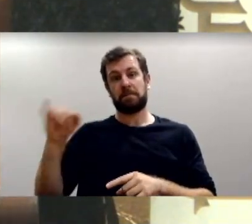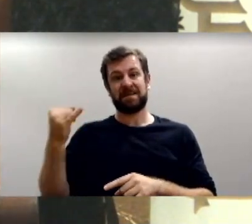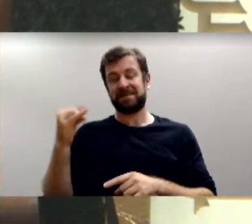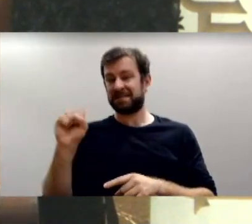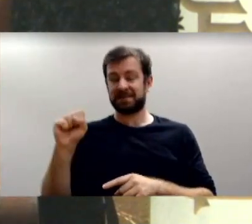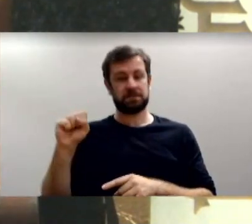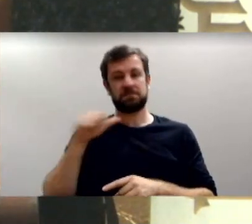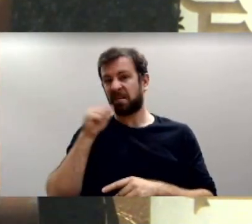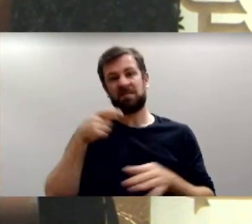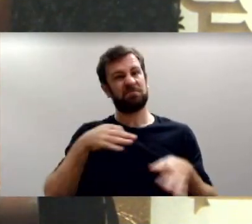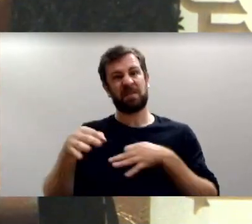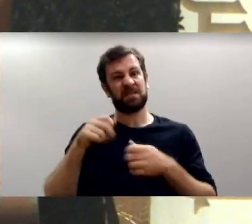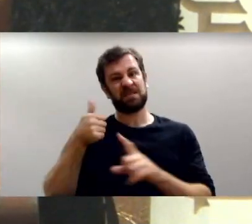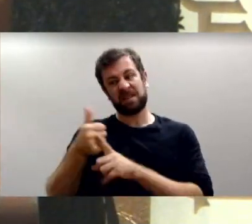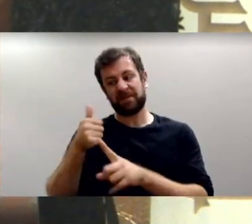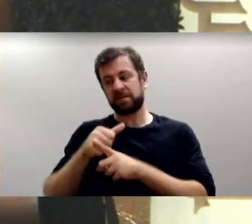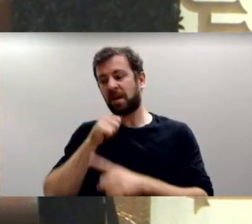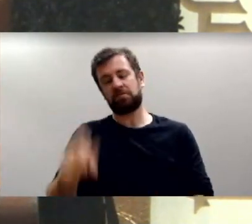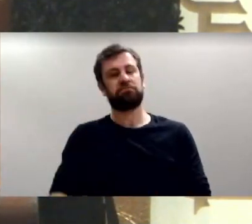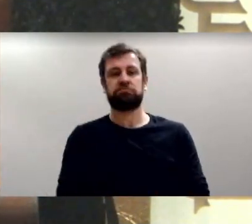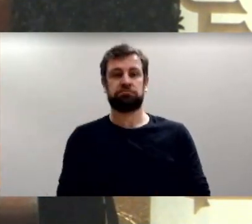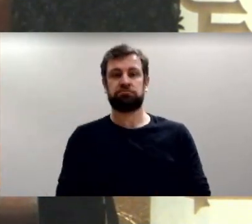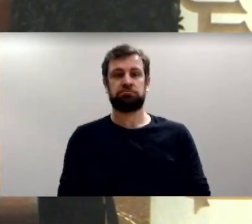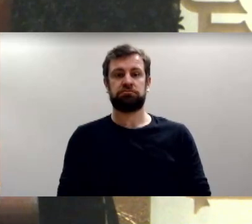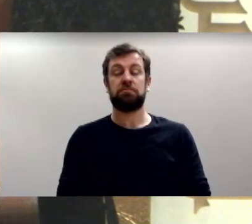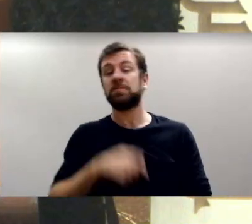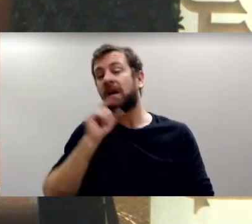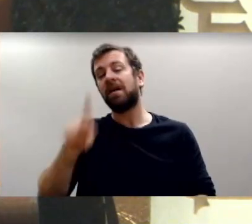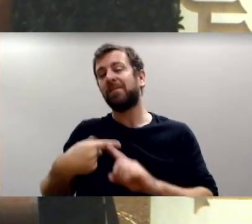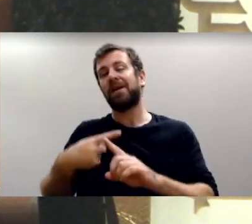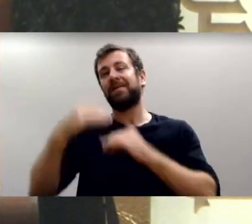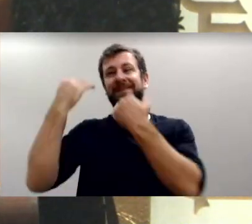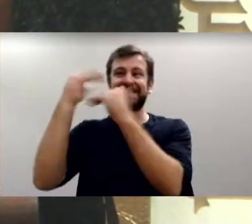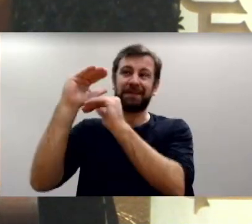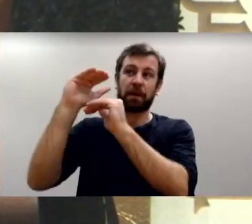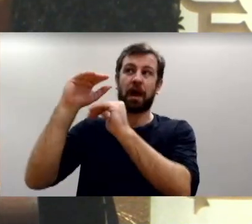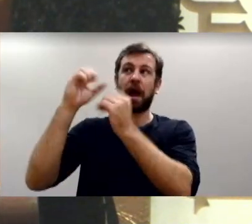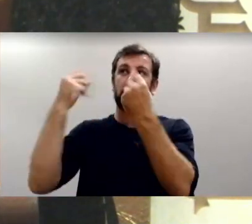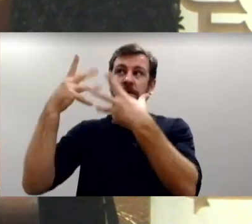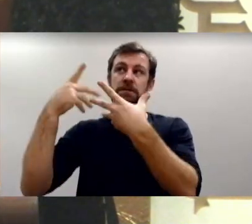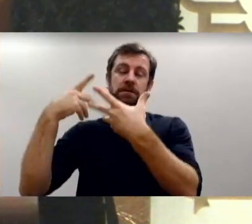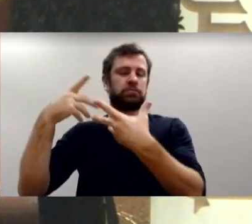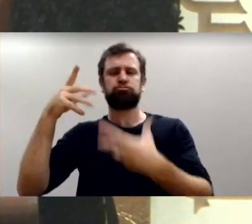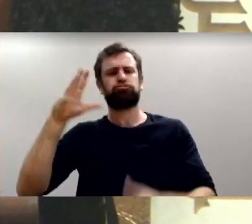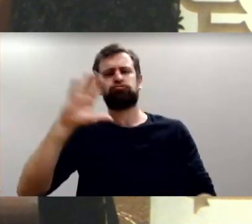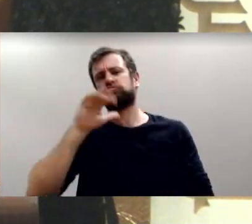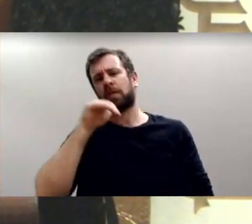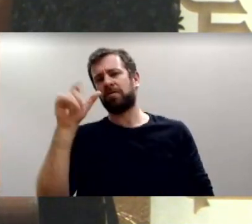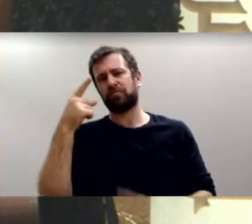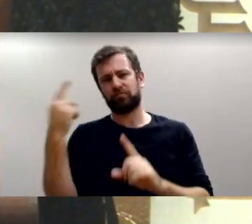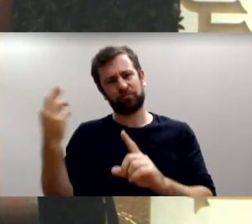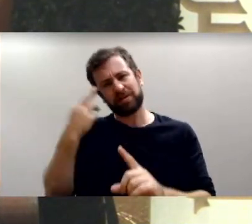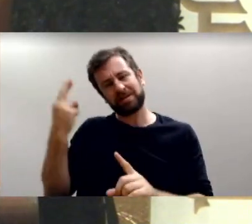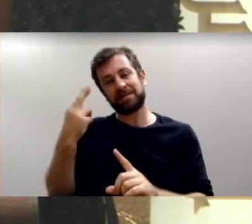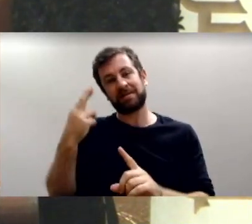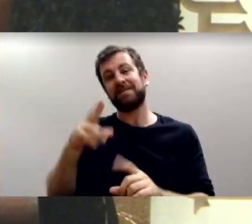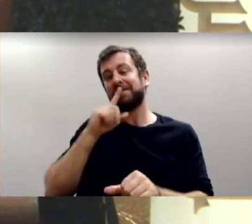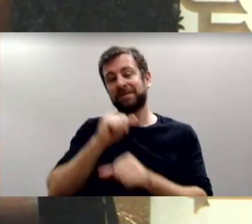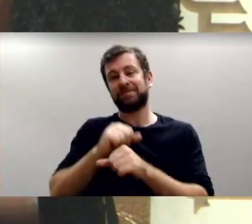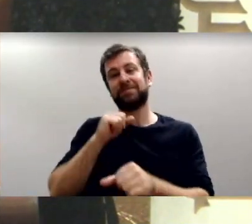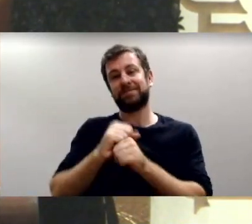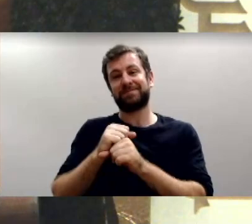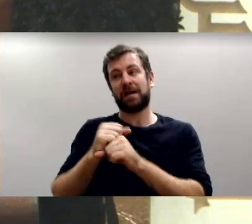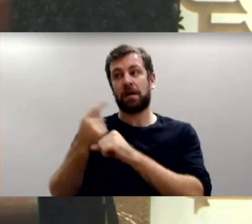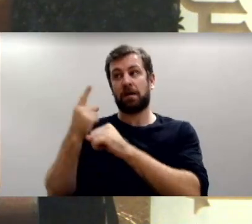And this is what I want to show you, that, you know, it's not an issue of limitation or anything like that. Allah subhanahu wa ta'ala is actually forcing